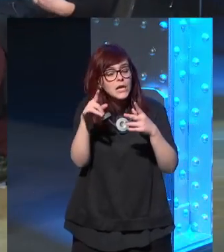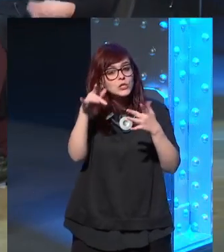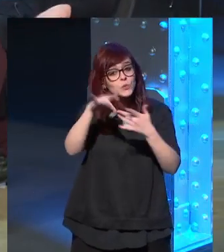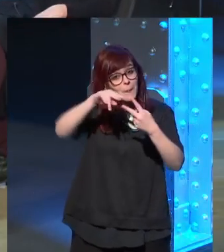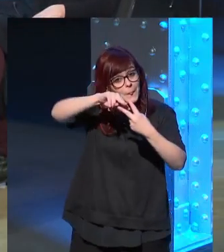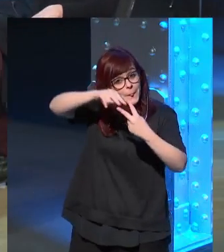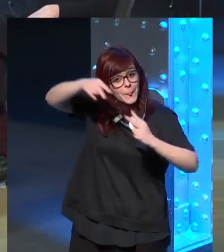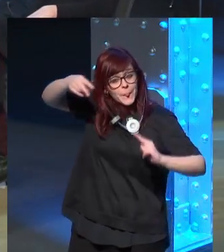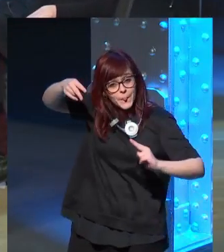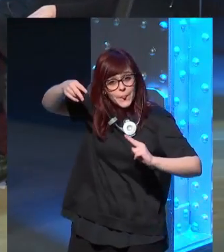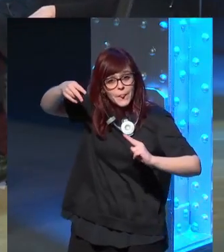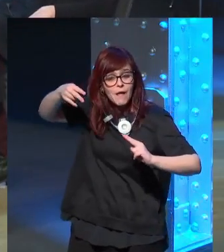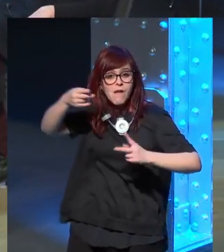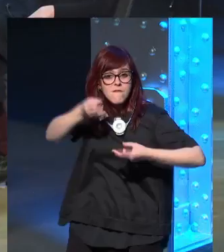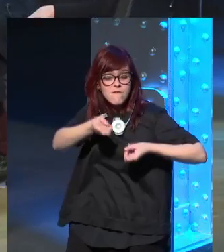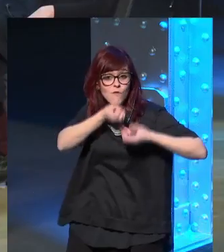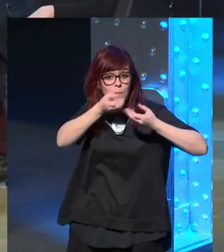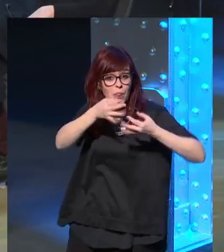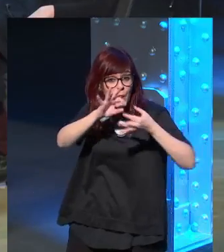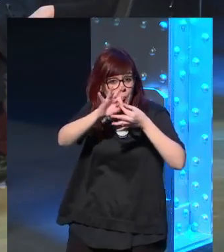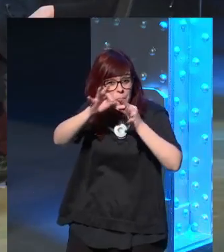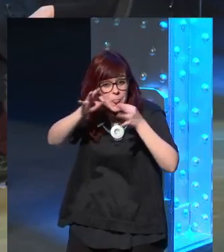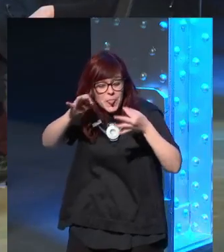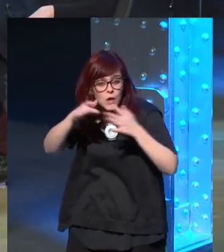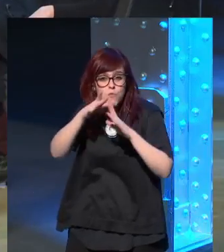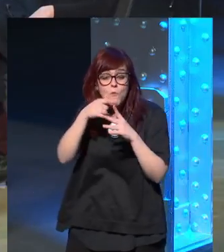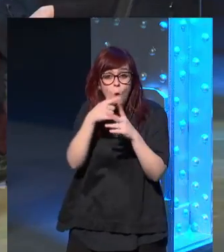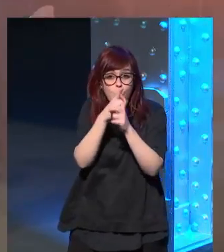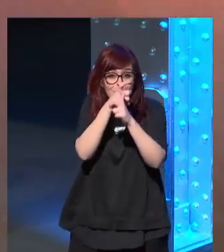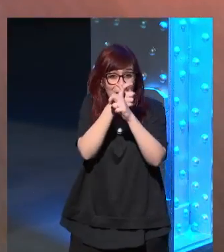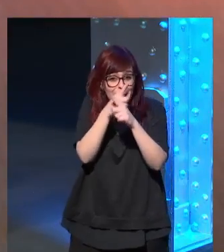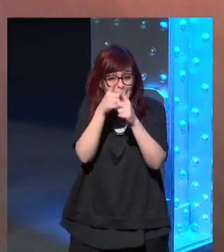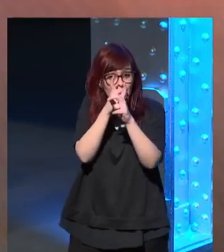single genes will influence our happiness. I mean, there's a long way from